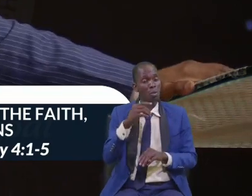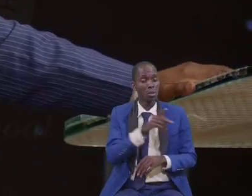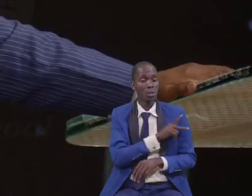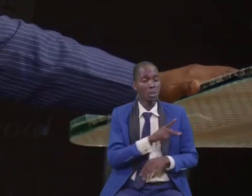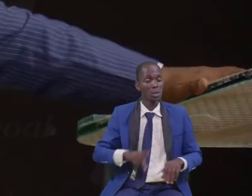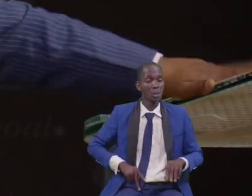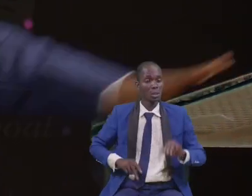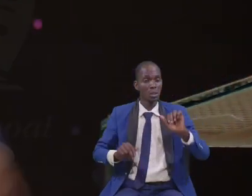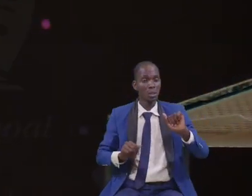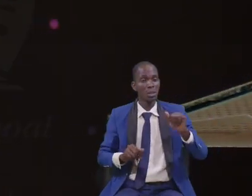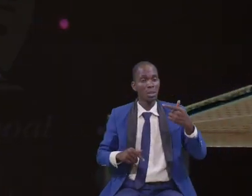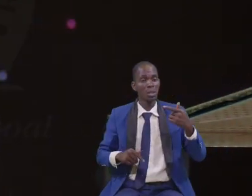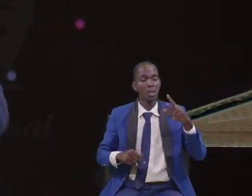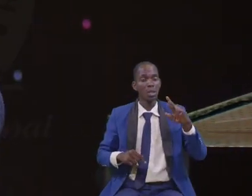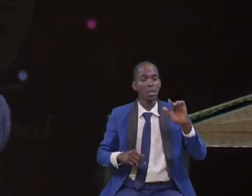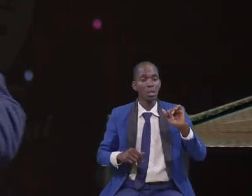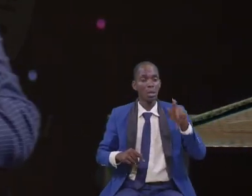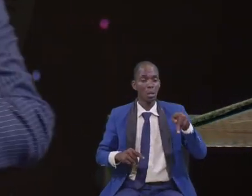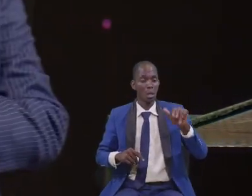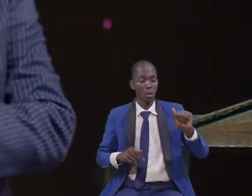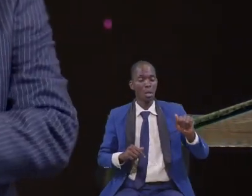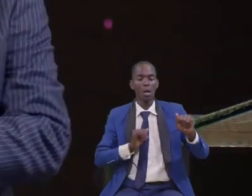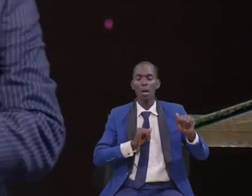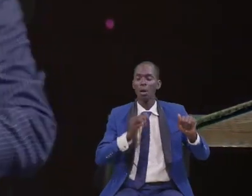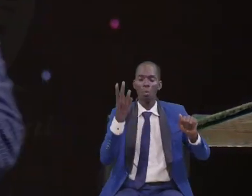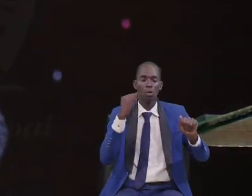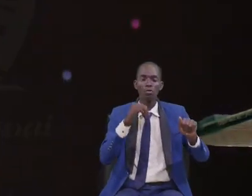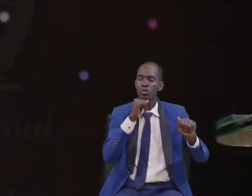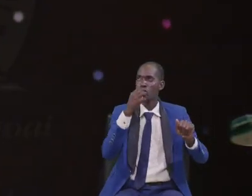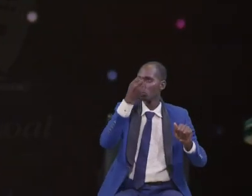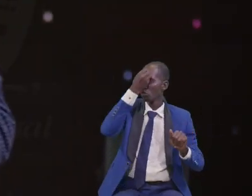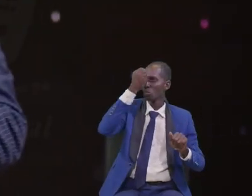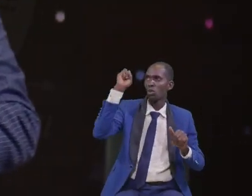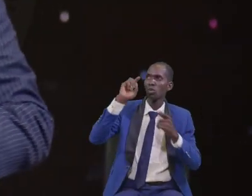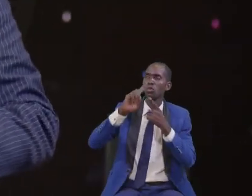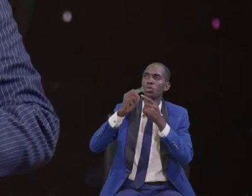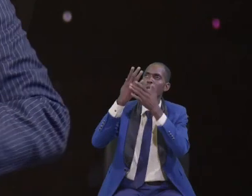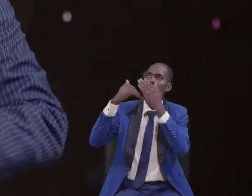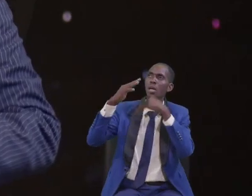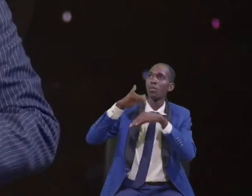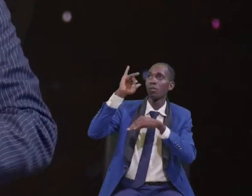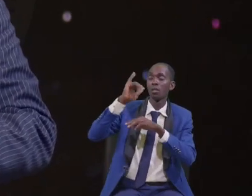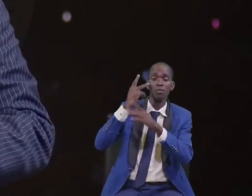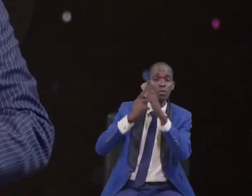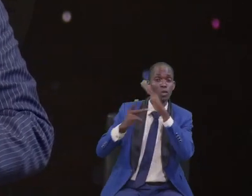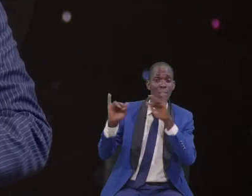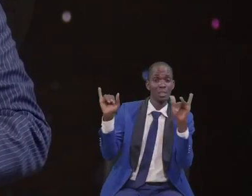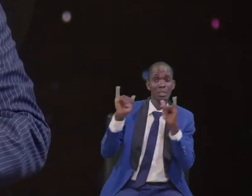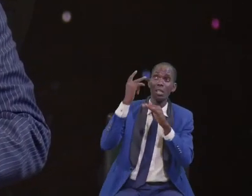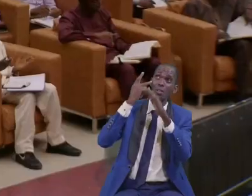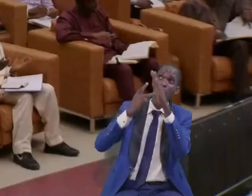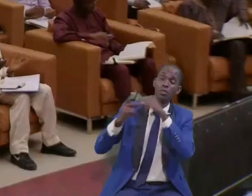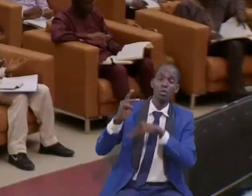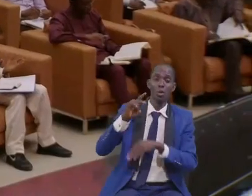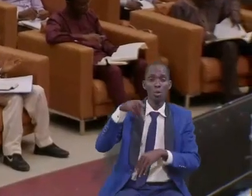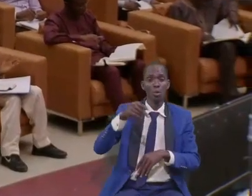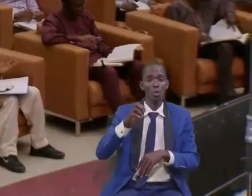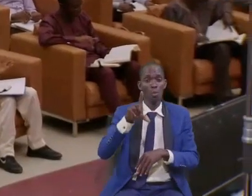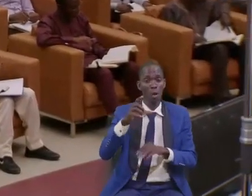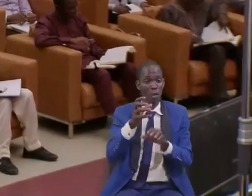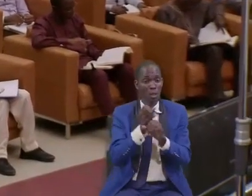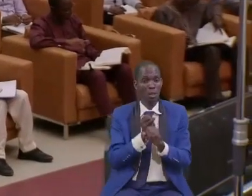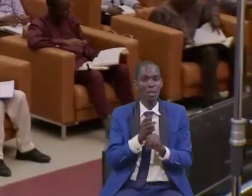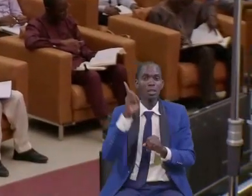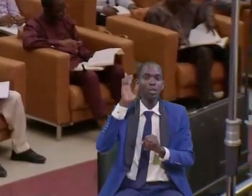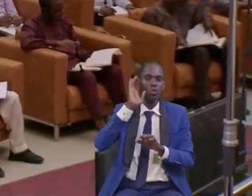disobedient unto the heavenly vision. The same grace that Paul the apostle had, he will grant unto you in Jesus' name. And the